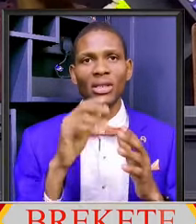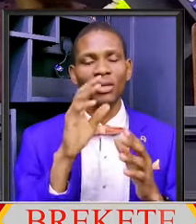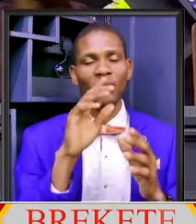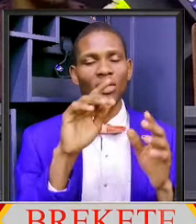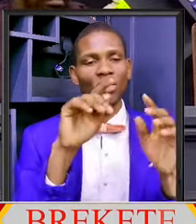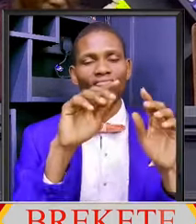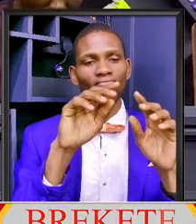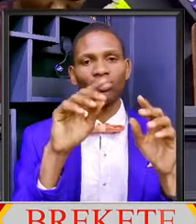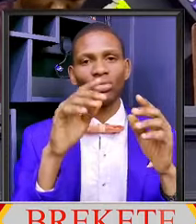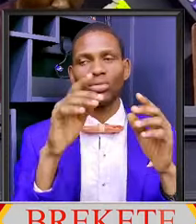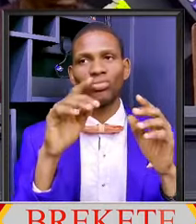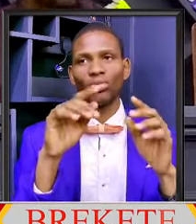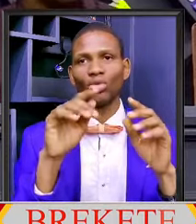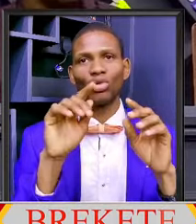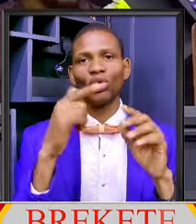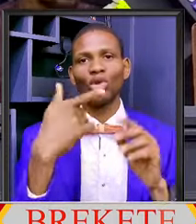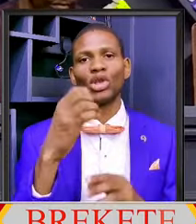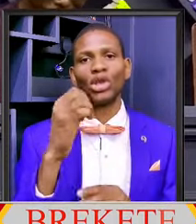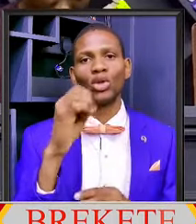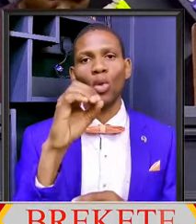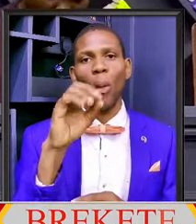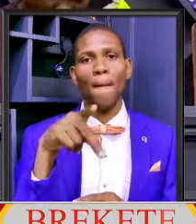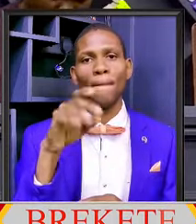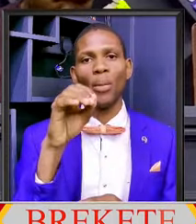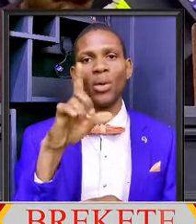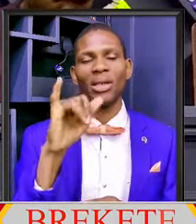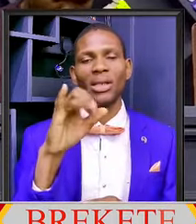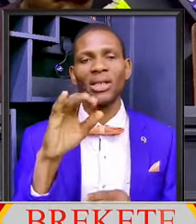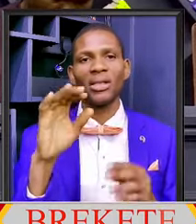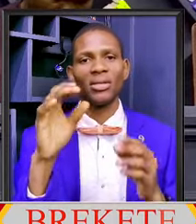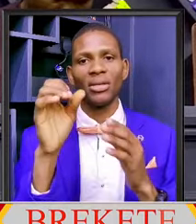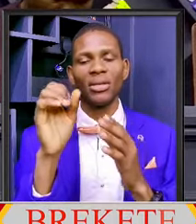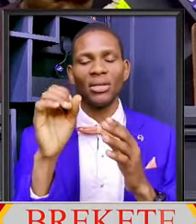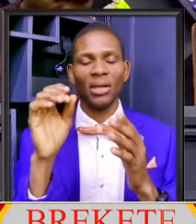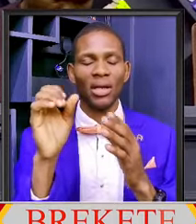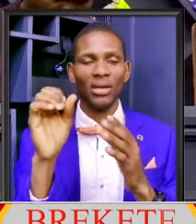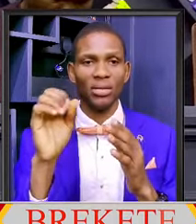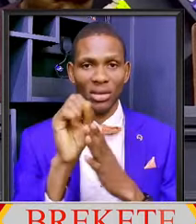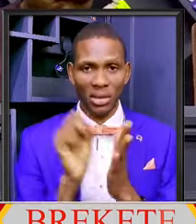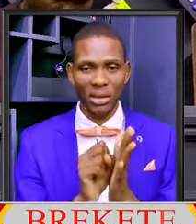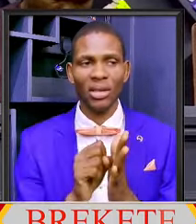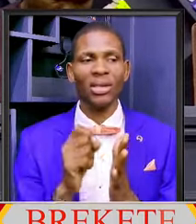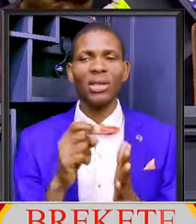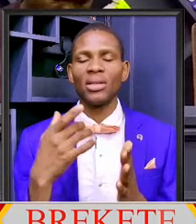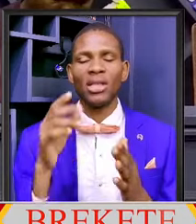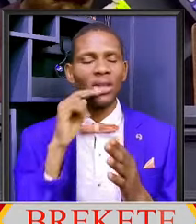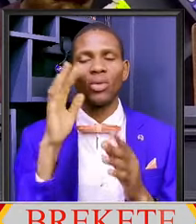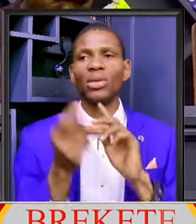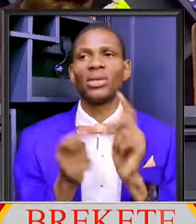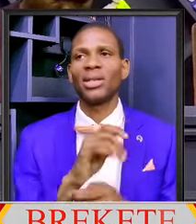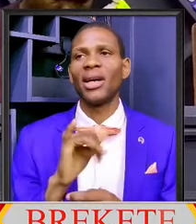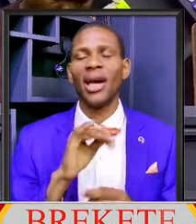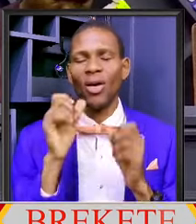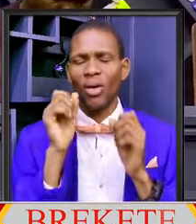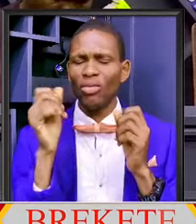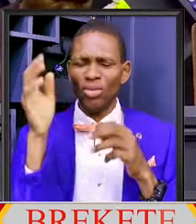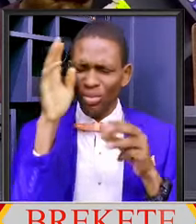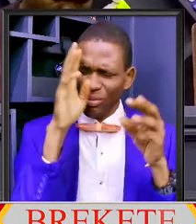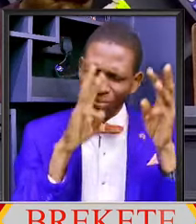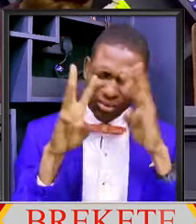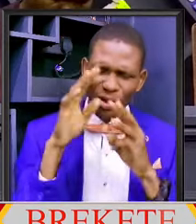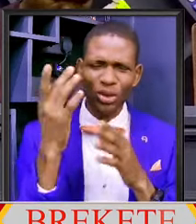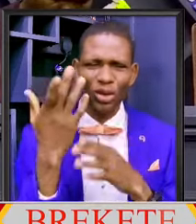been better. Is it true? Yes, sir. At times I wonder, this ordinary